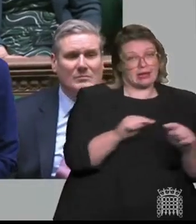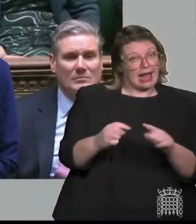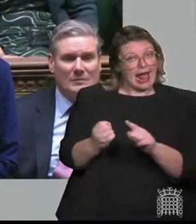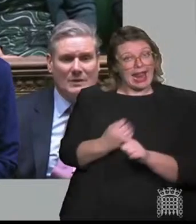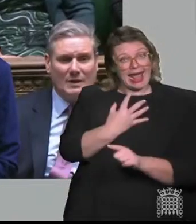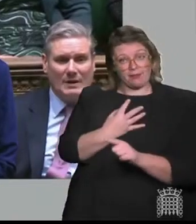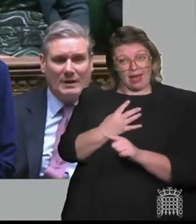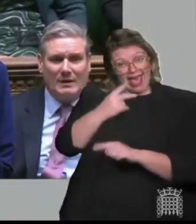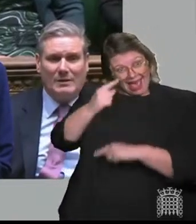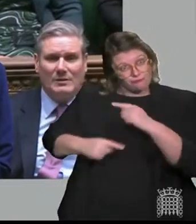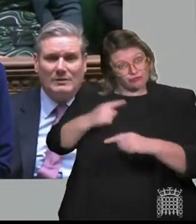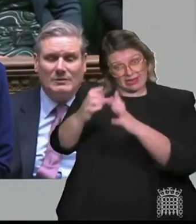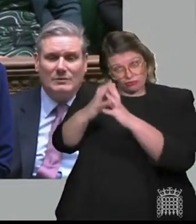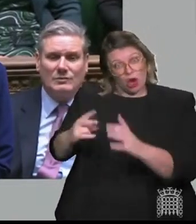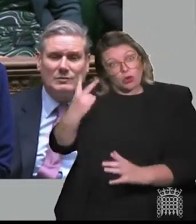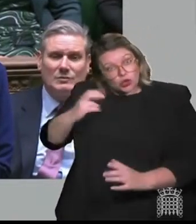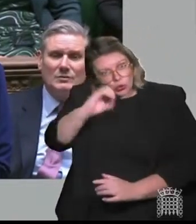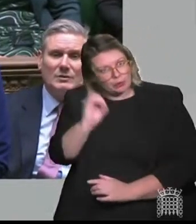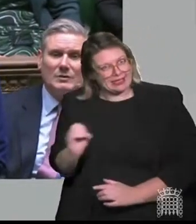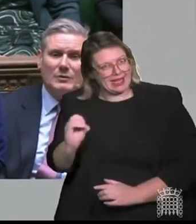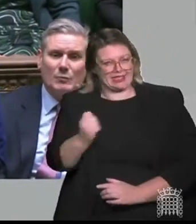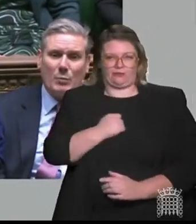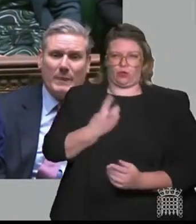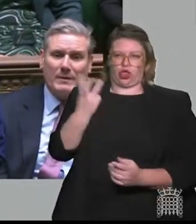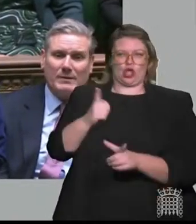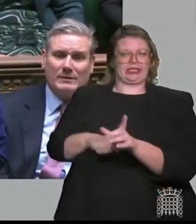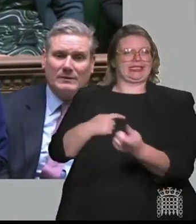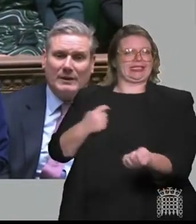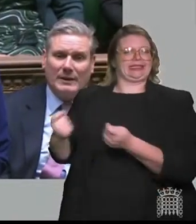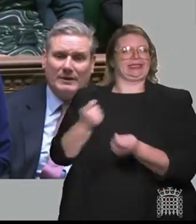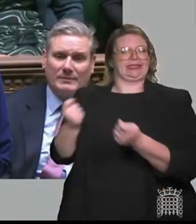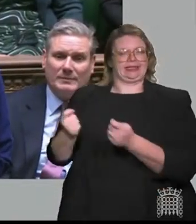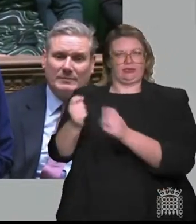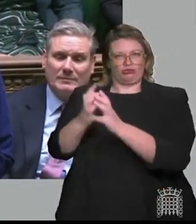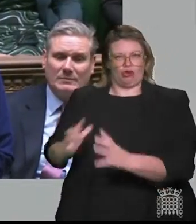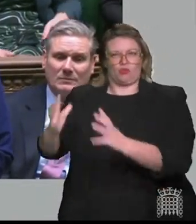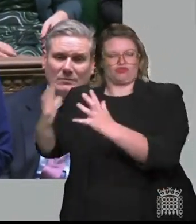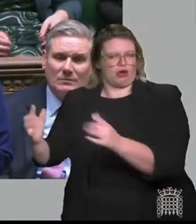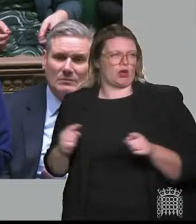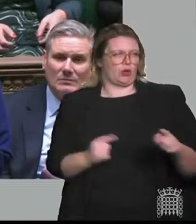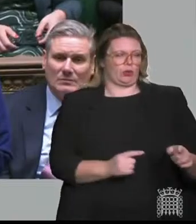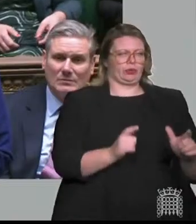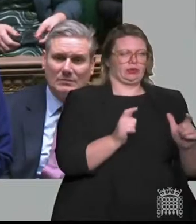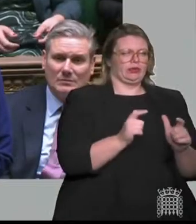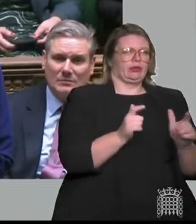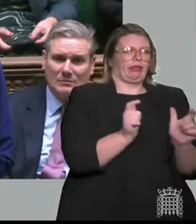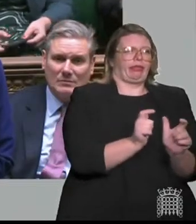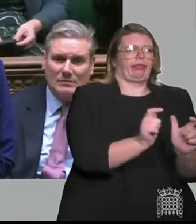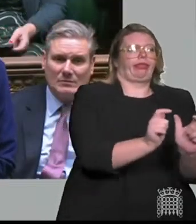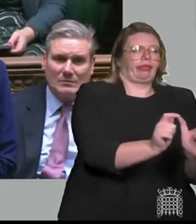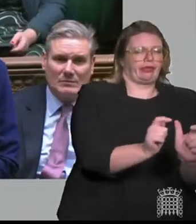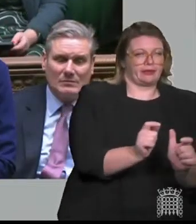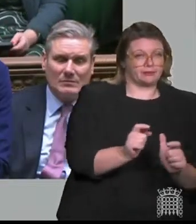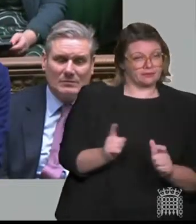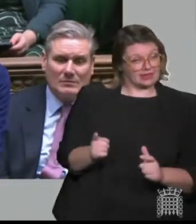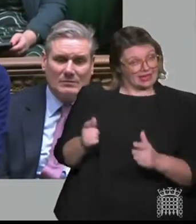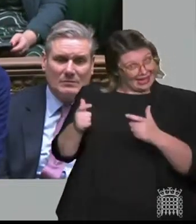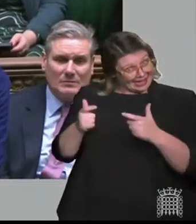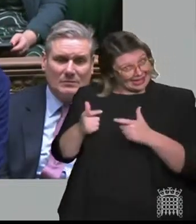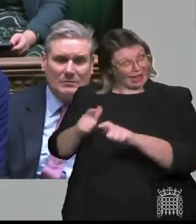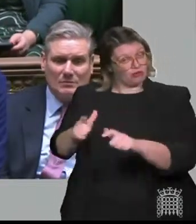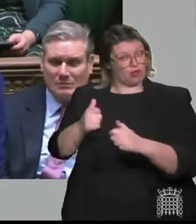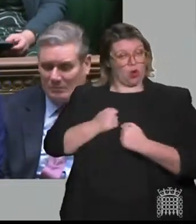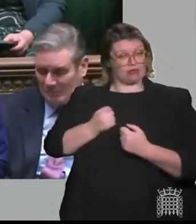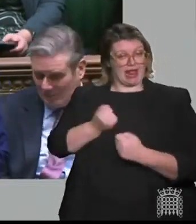of 2% a year in the 13 years that we were last in office. Had the economy continued to grow at the rate it did with